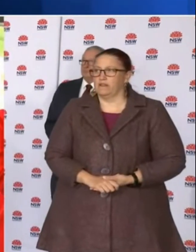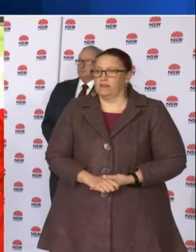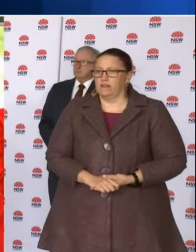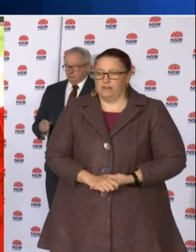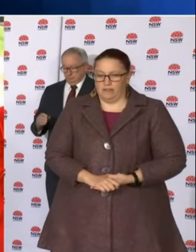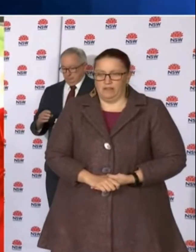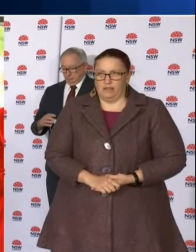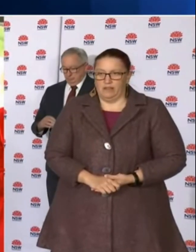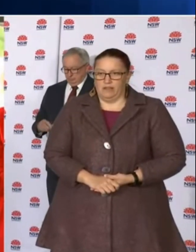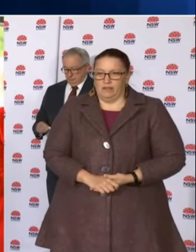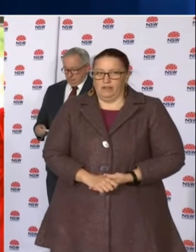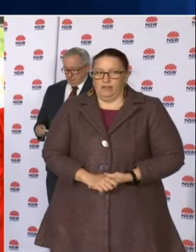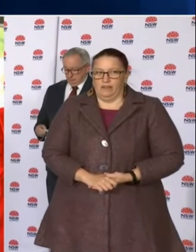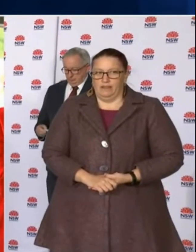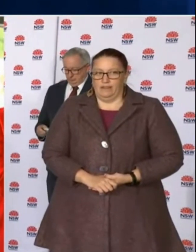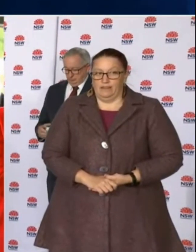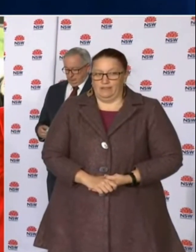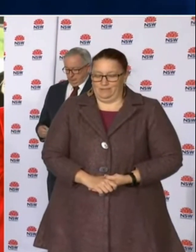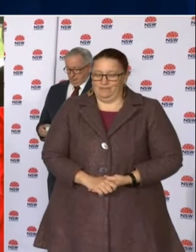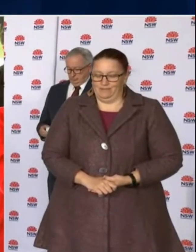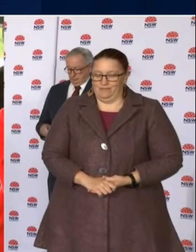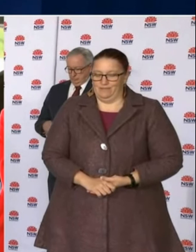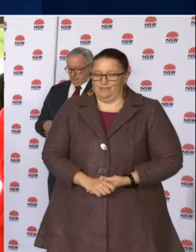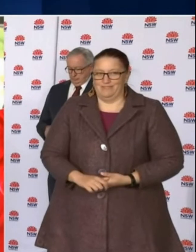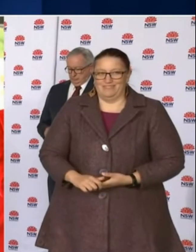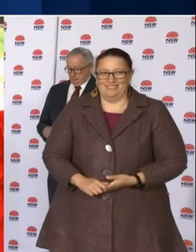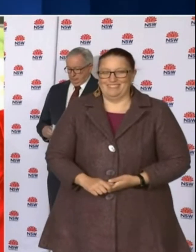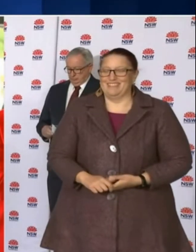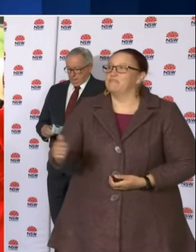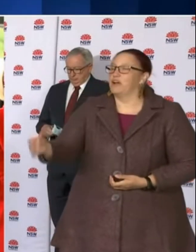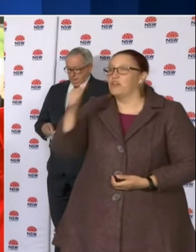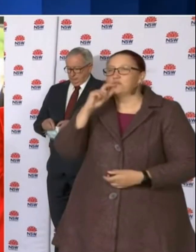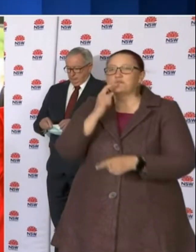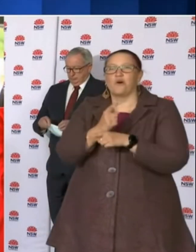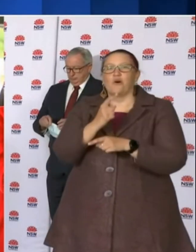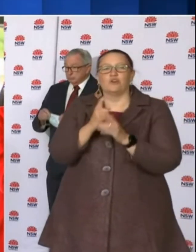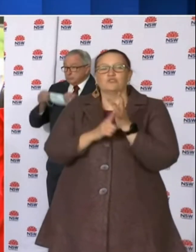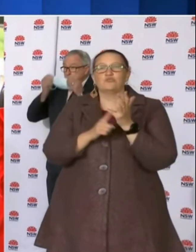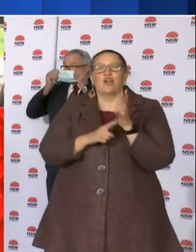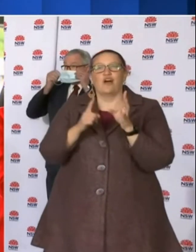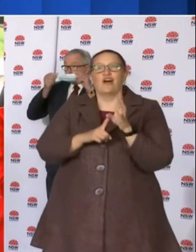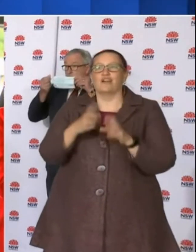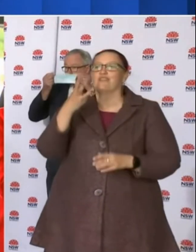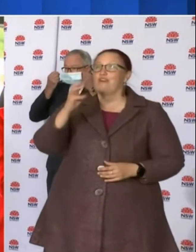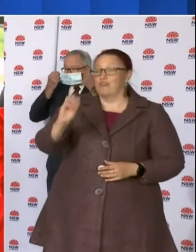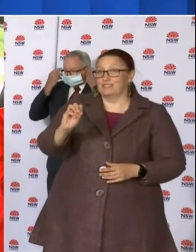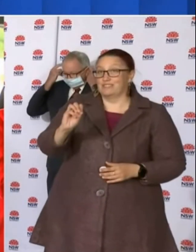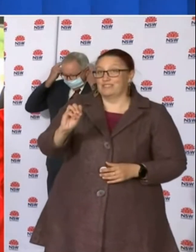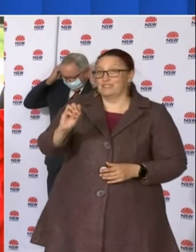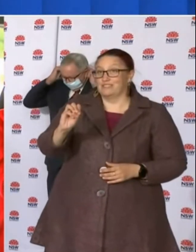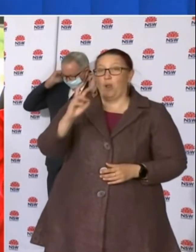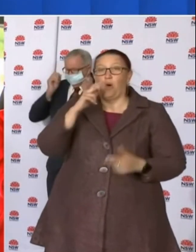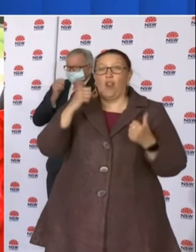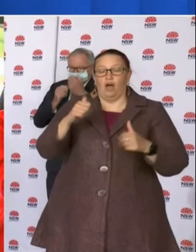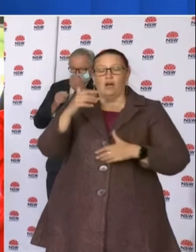look, it's clear this is going... I know you keep sticking to July 30. It's clear this is going longer. It seems to mean some form of lockdown. And it's